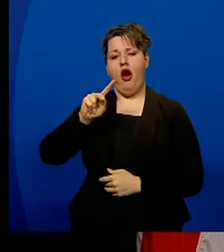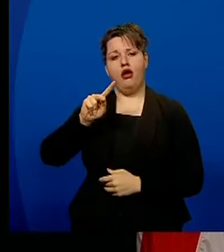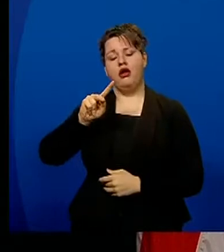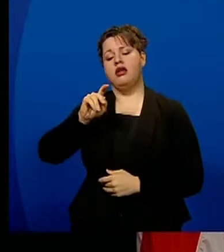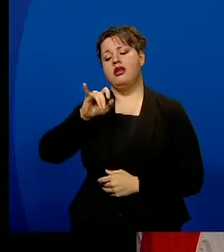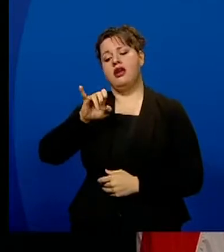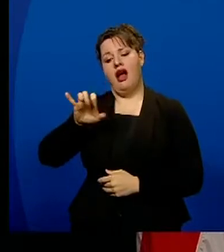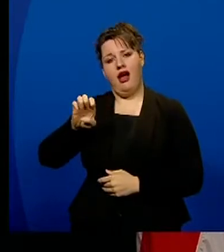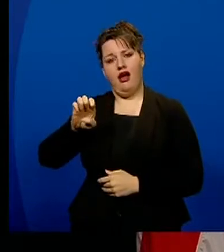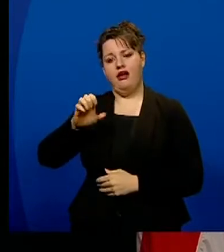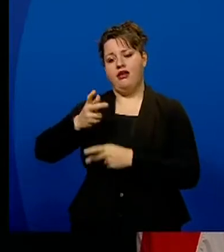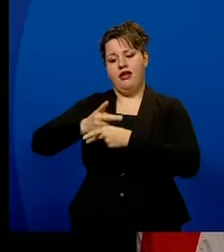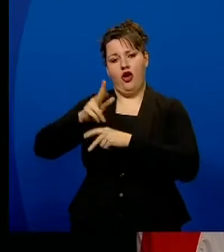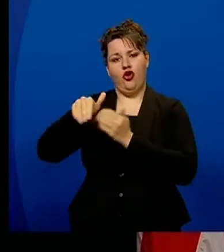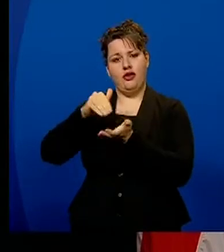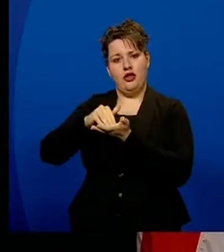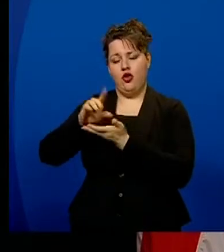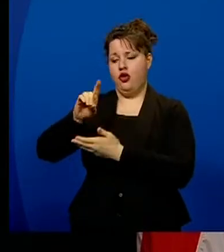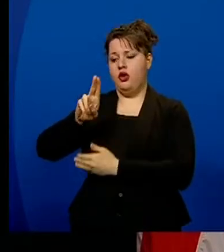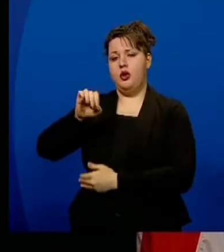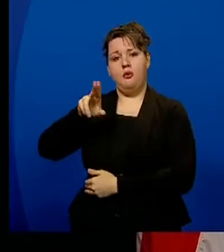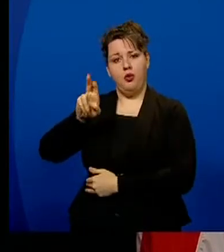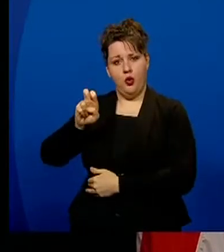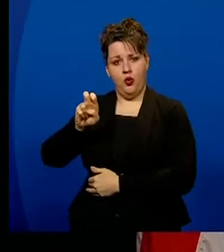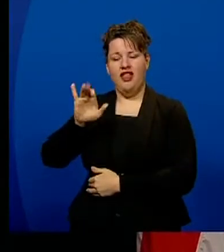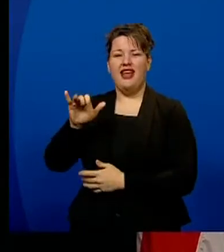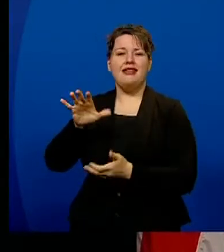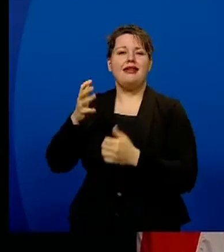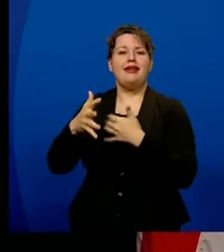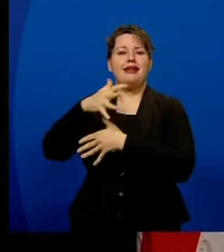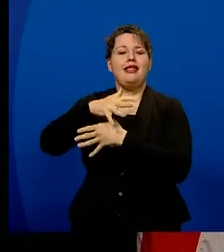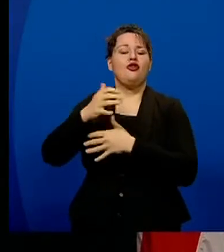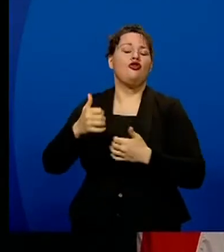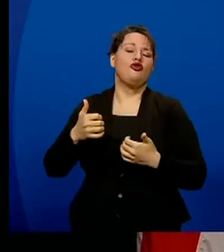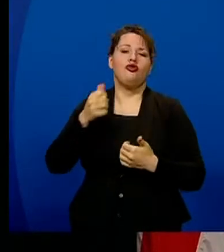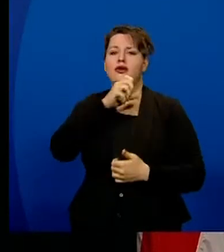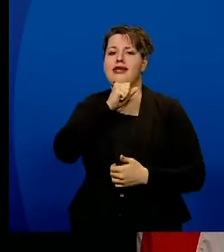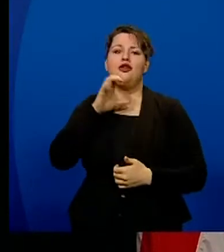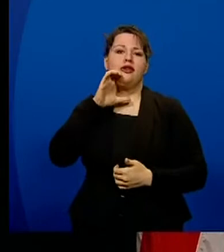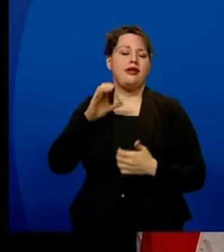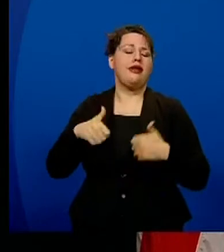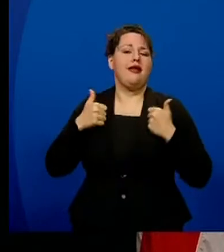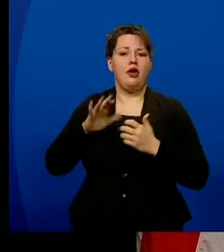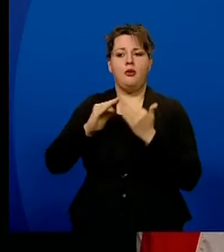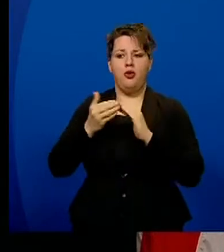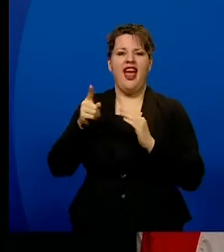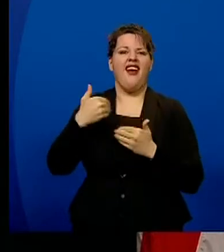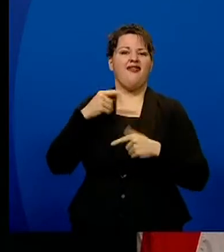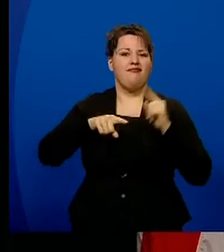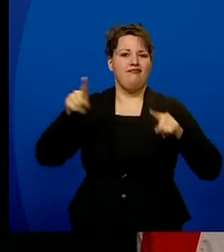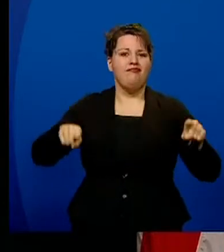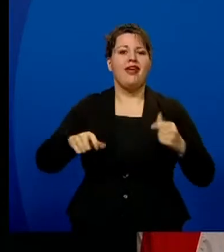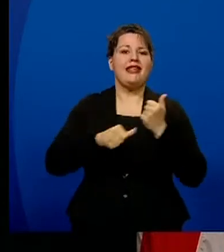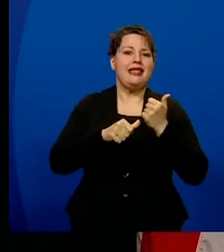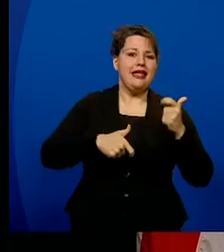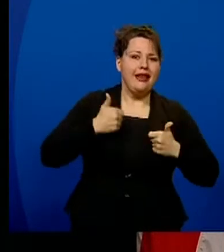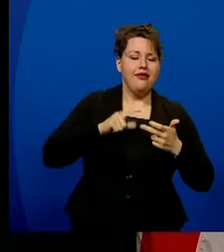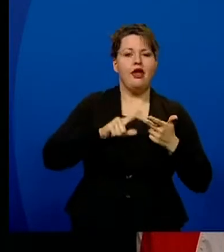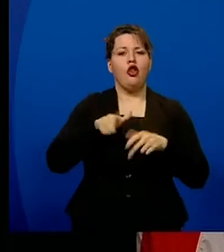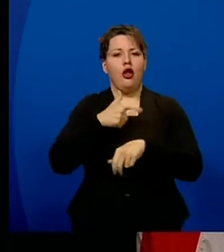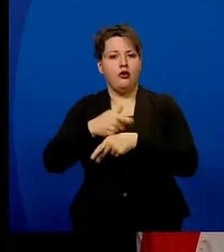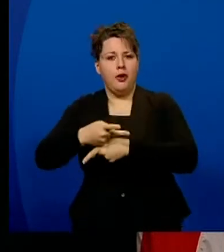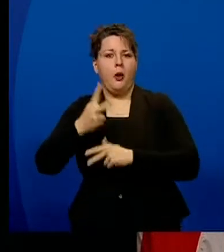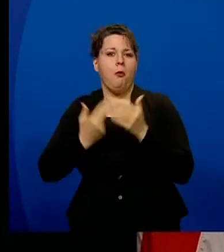Care Center in Dubuque, and that's a senior living community that accommodates a variety of living options, including assisted living and long-term